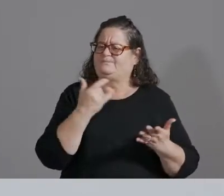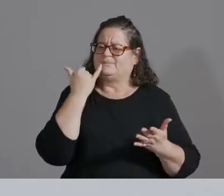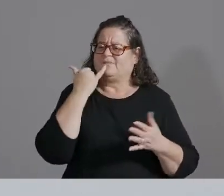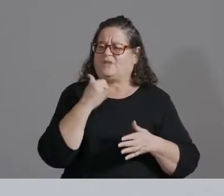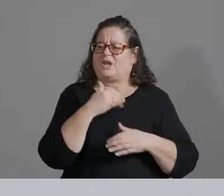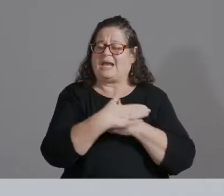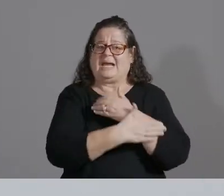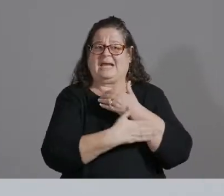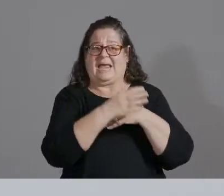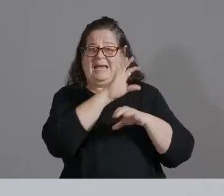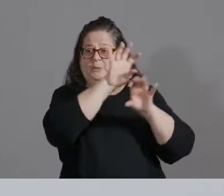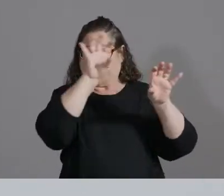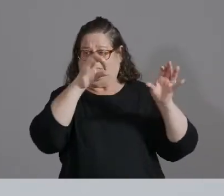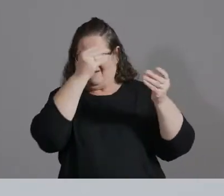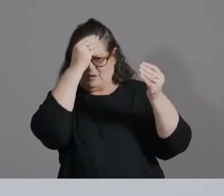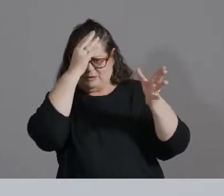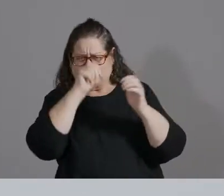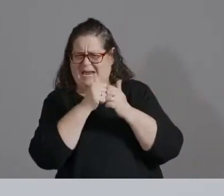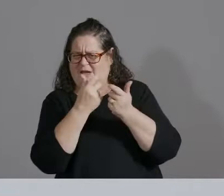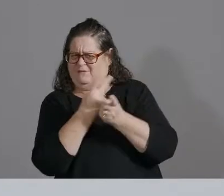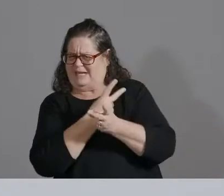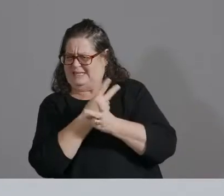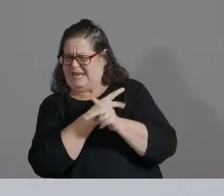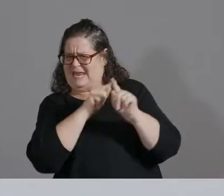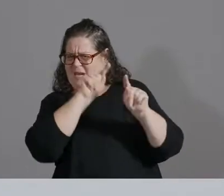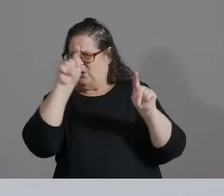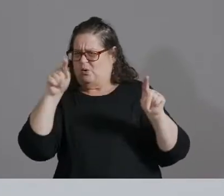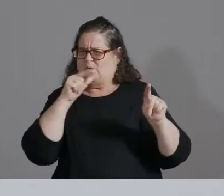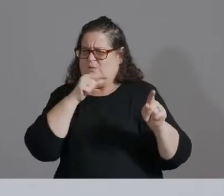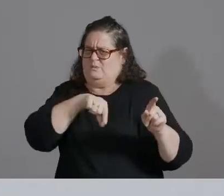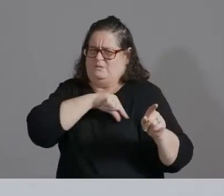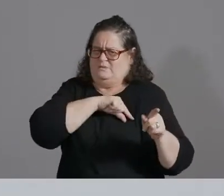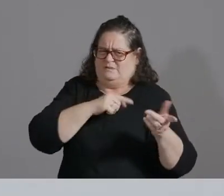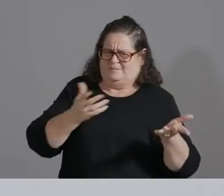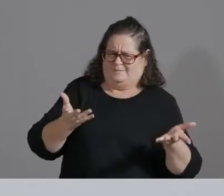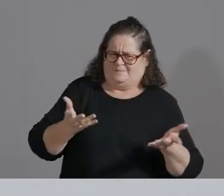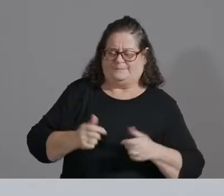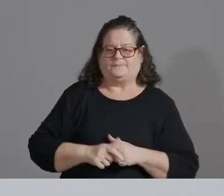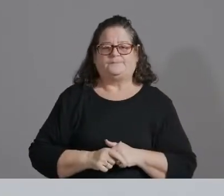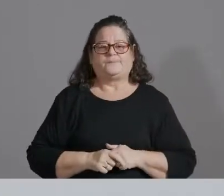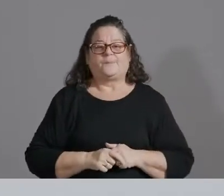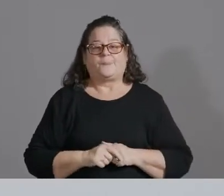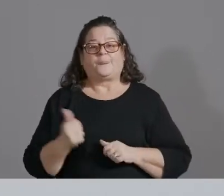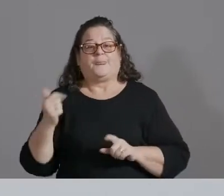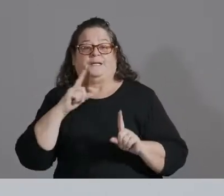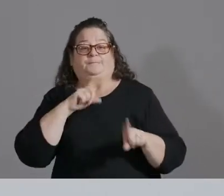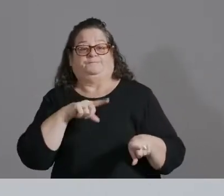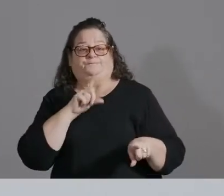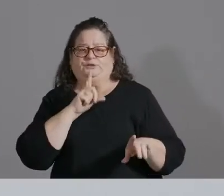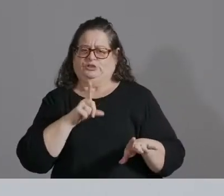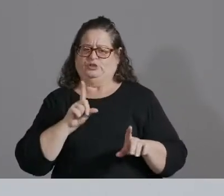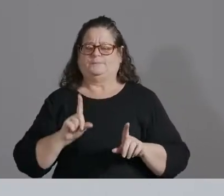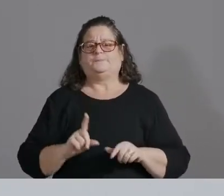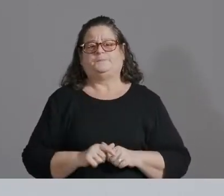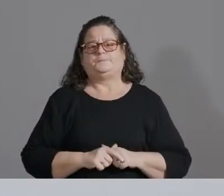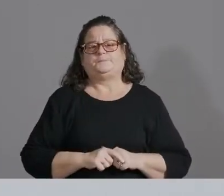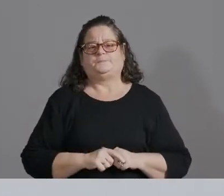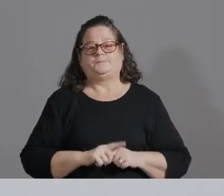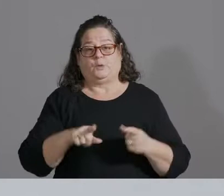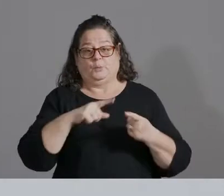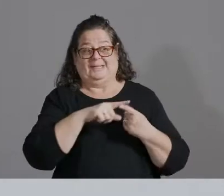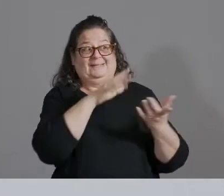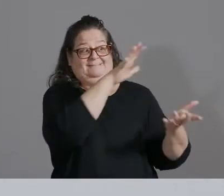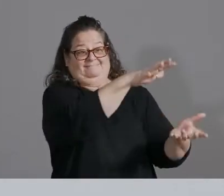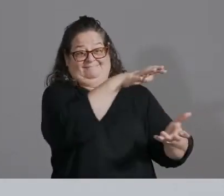Yeah, absolutely. So what we do is when we get the allocation, we take a look at what phases